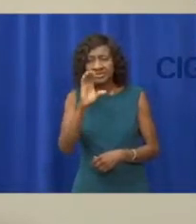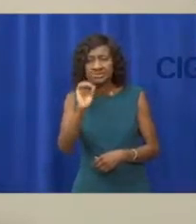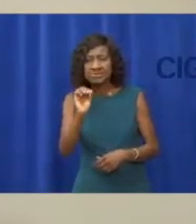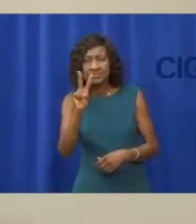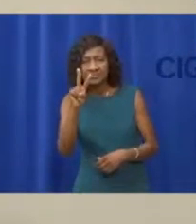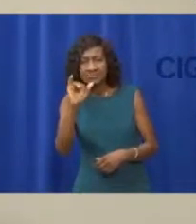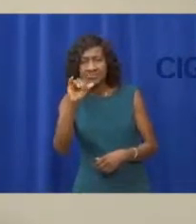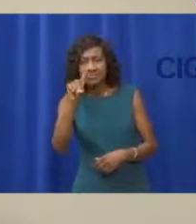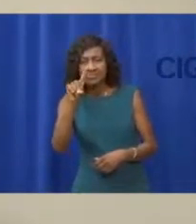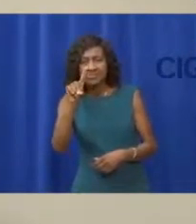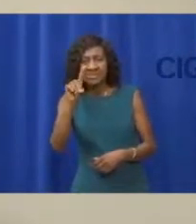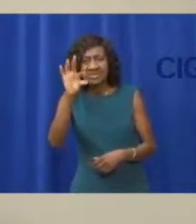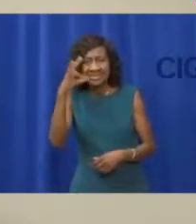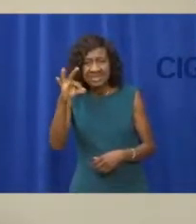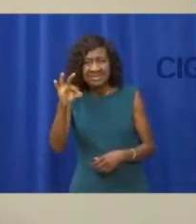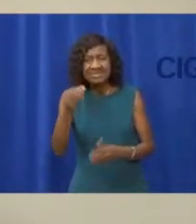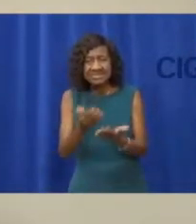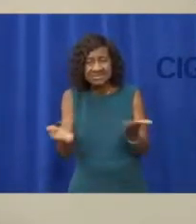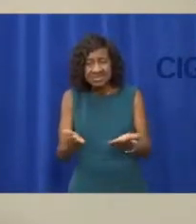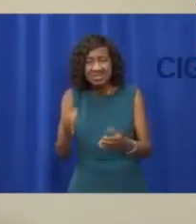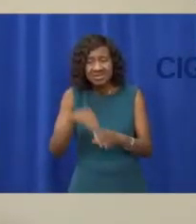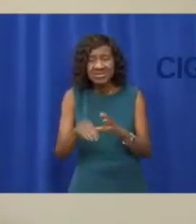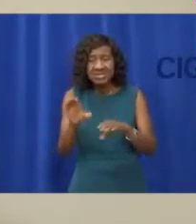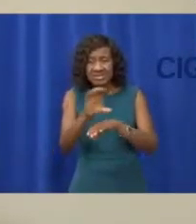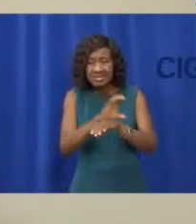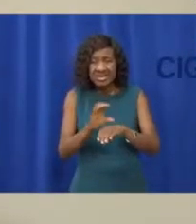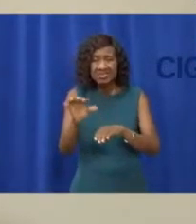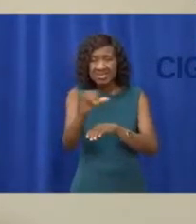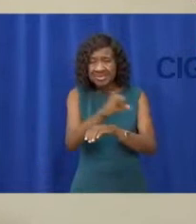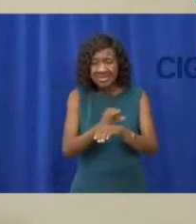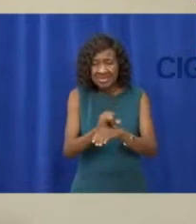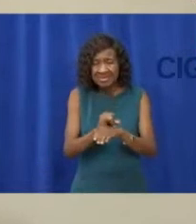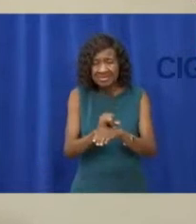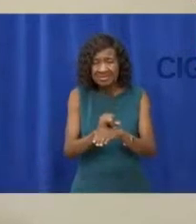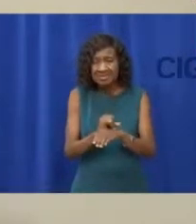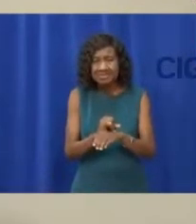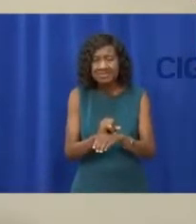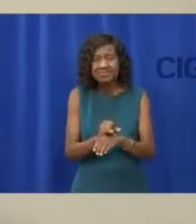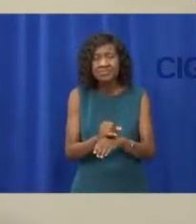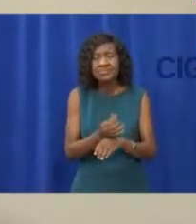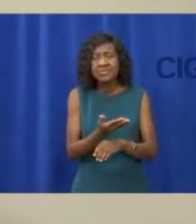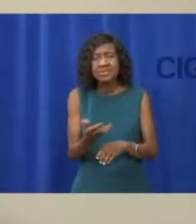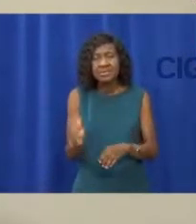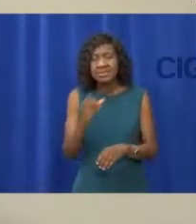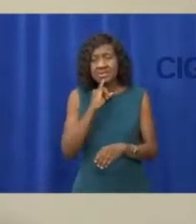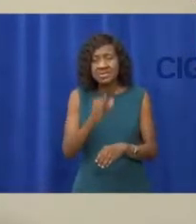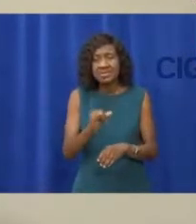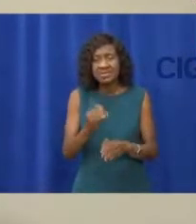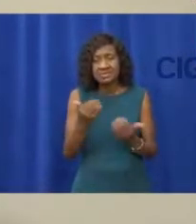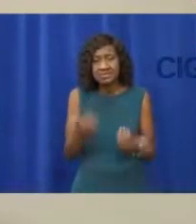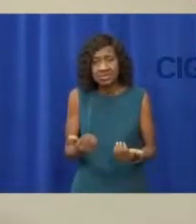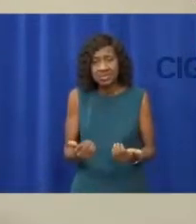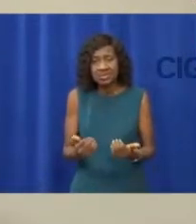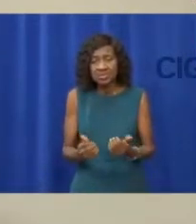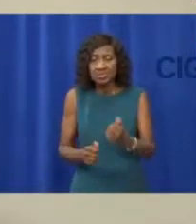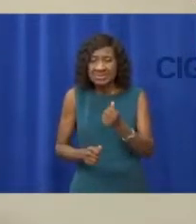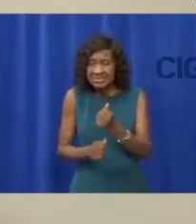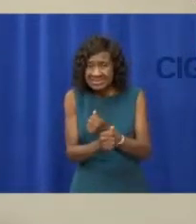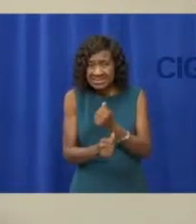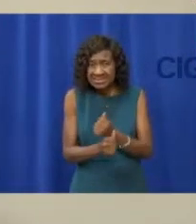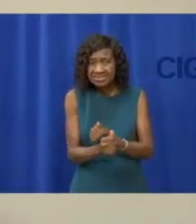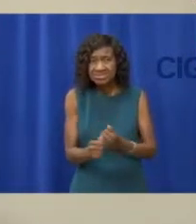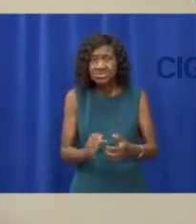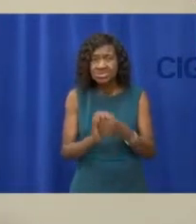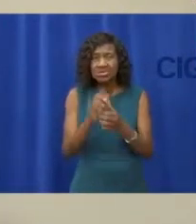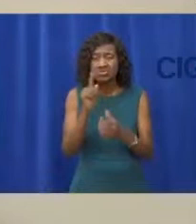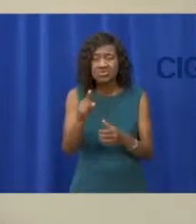understand this. There is far greater risk of you contracting COVID-19